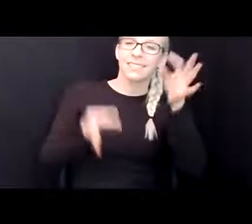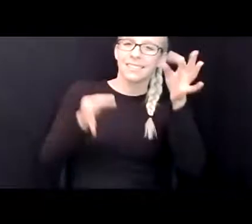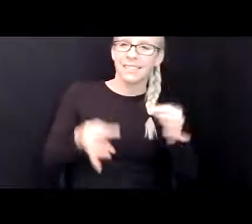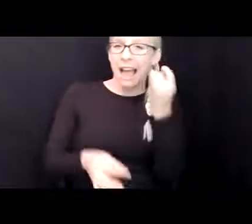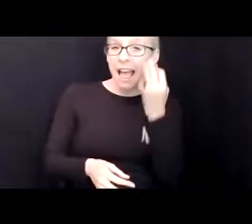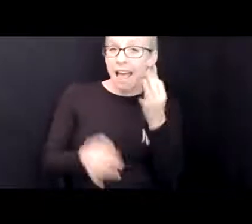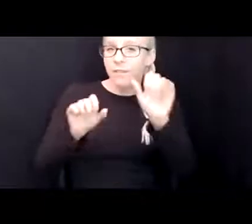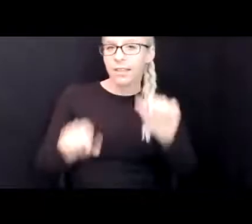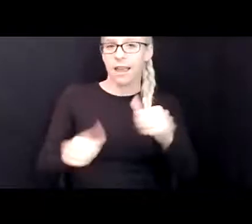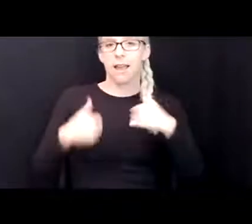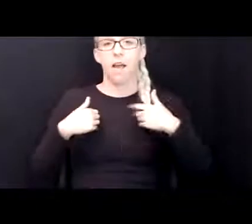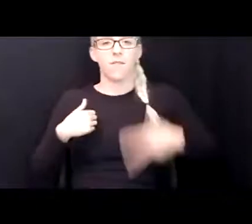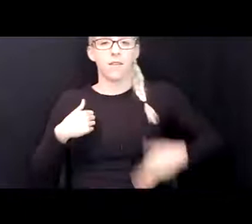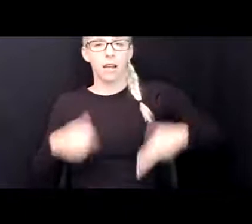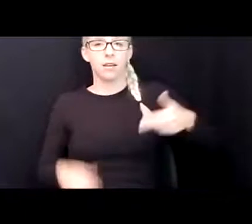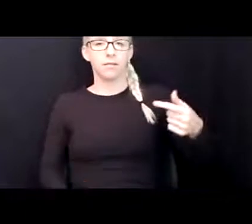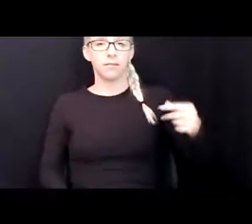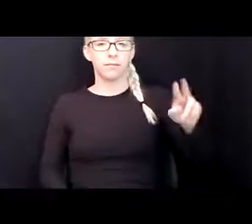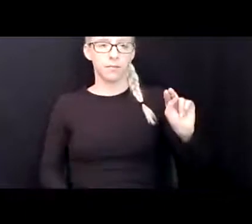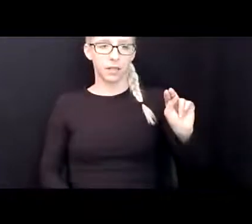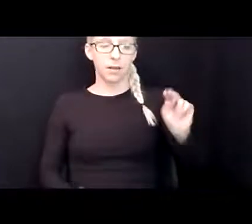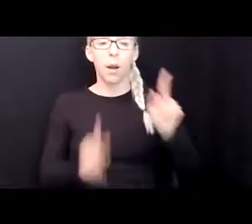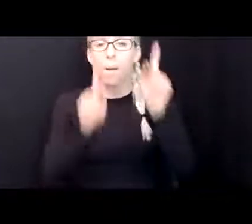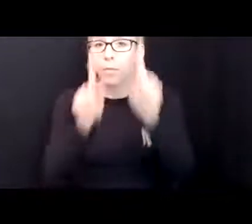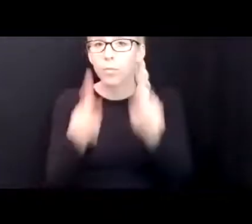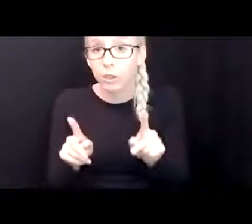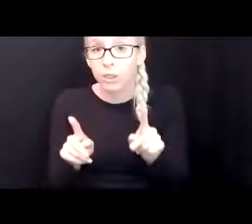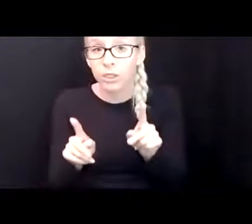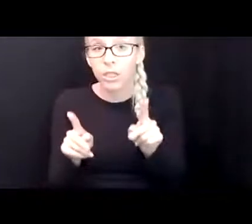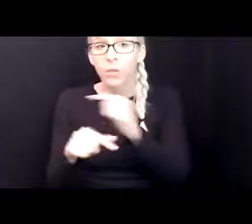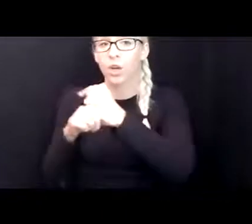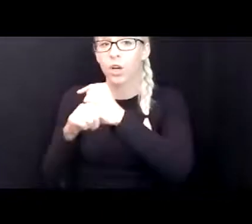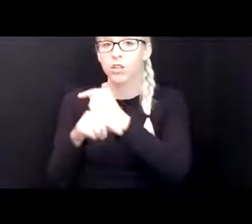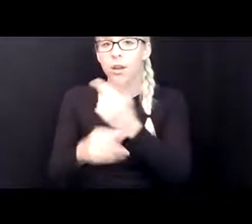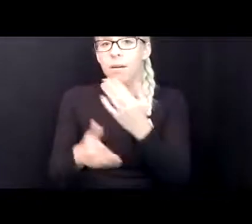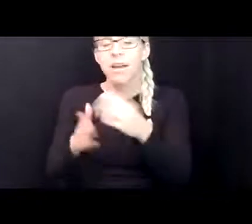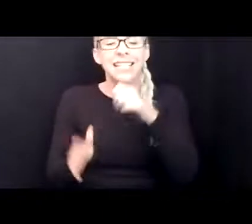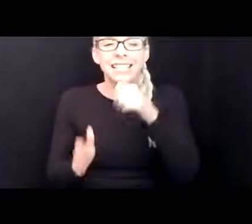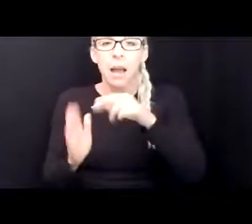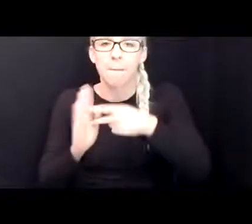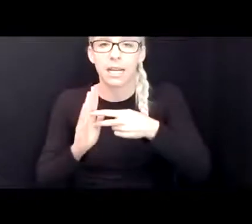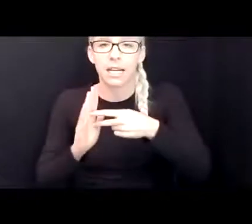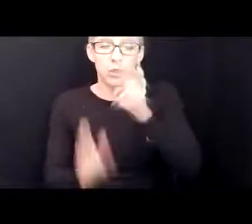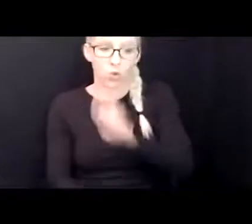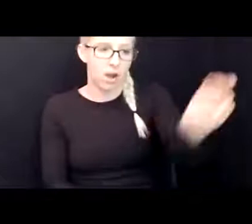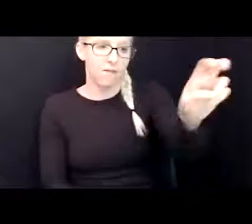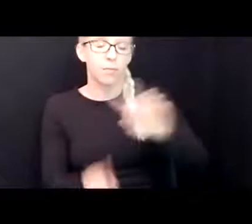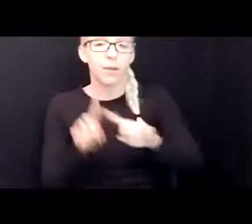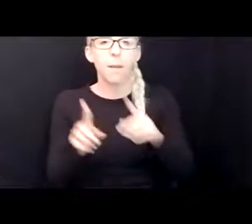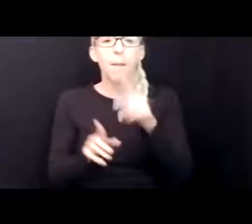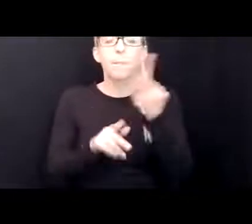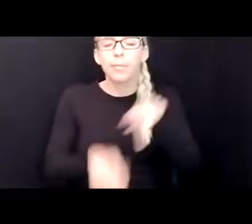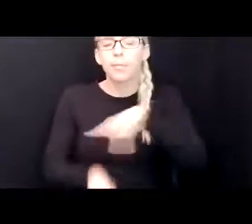to clarify, that doesn't mean that a person under guardianship can never travel again. These are just the personal rights to make these decisions